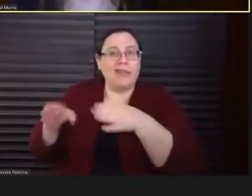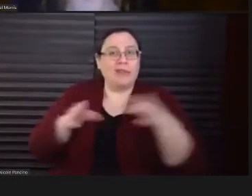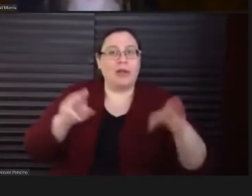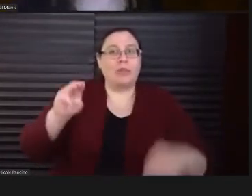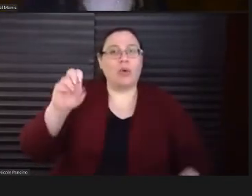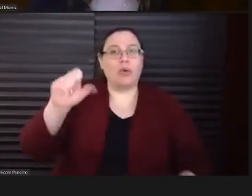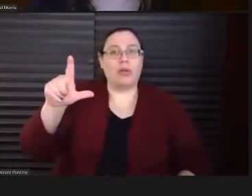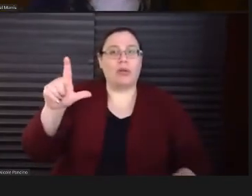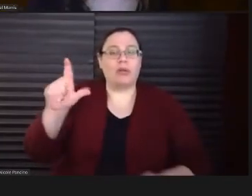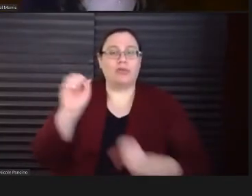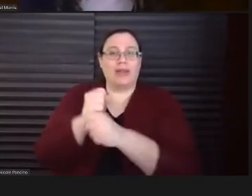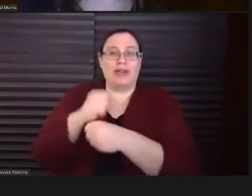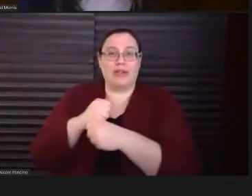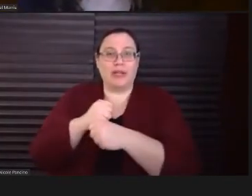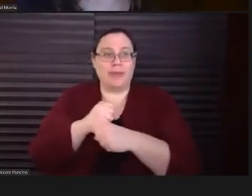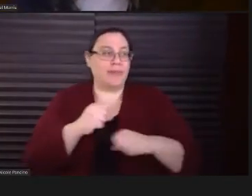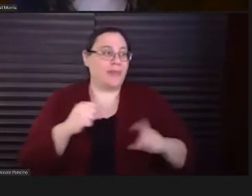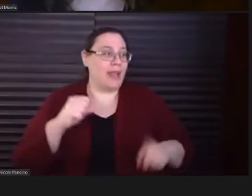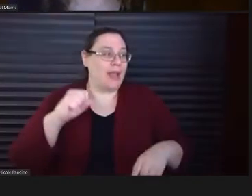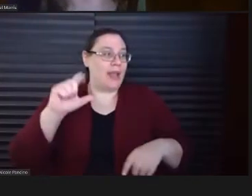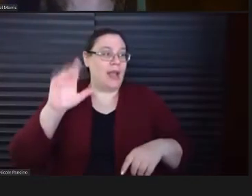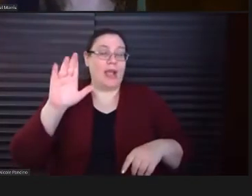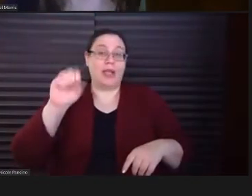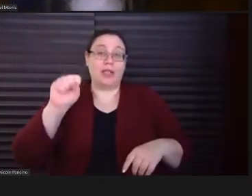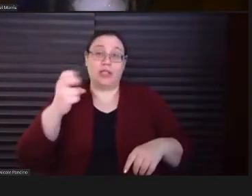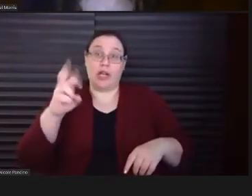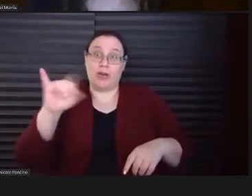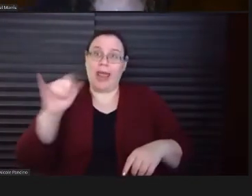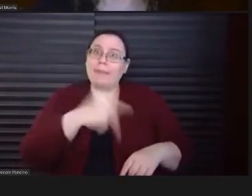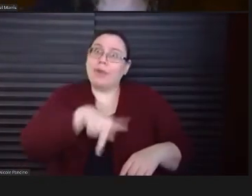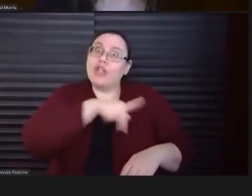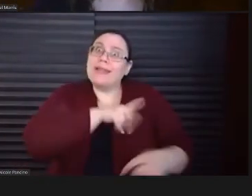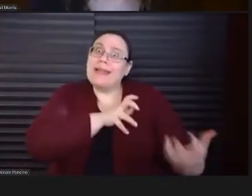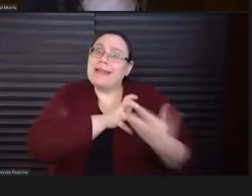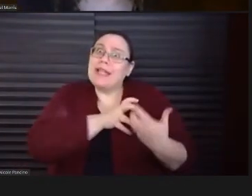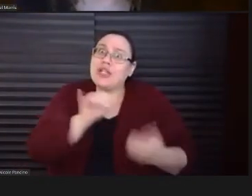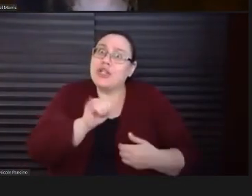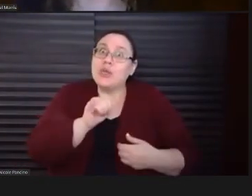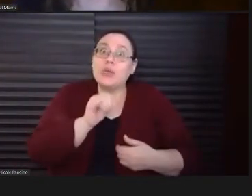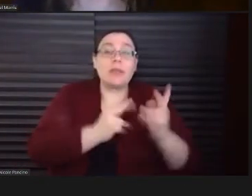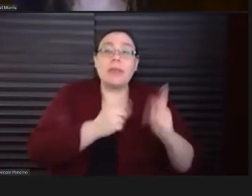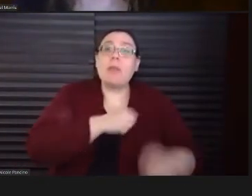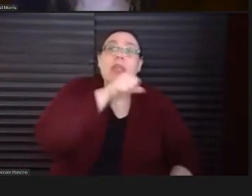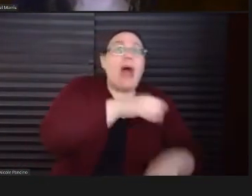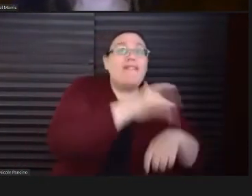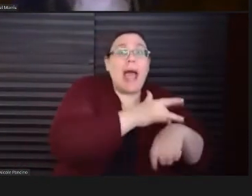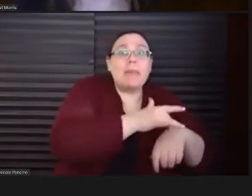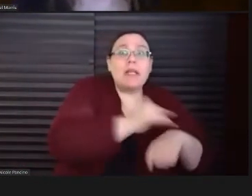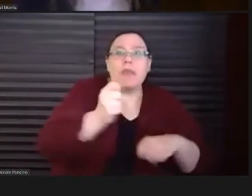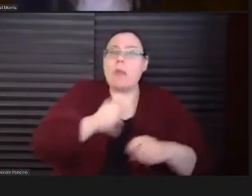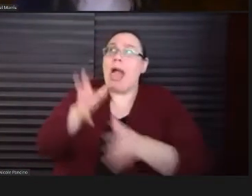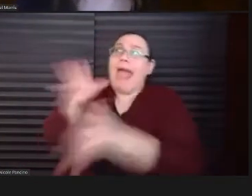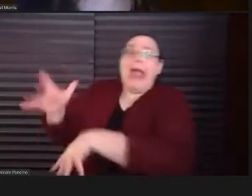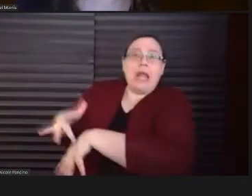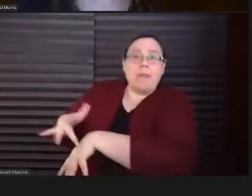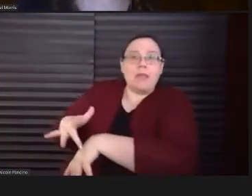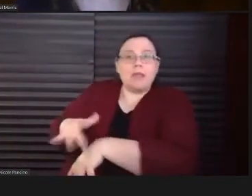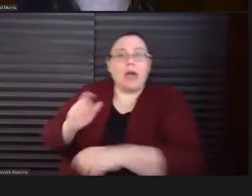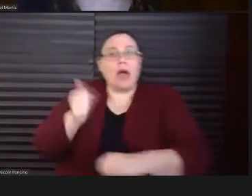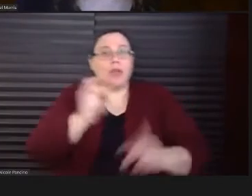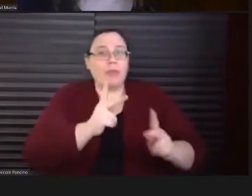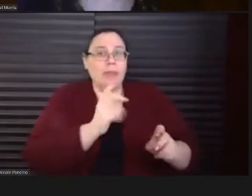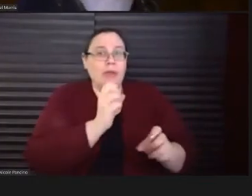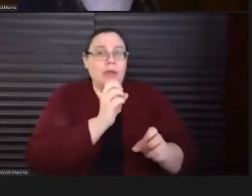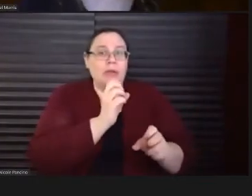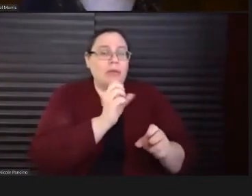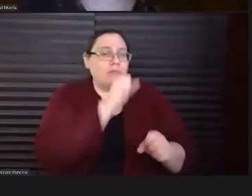And personalization on top of that, because some people love haptics, some people hate them. Some people love motion. Motion makes me motion